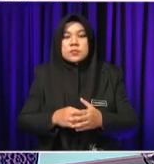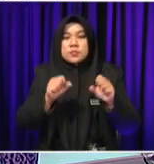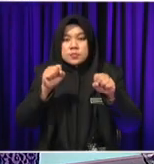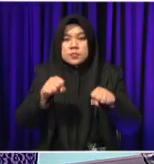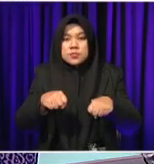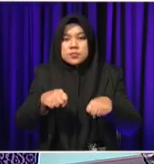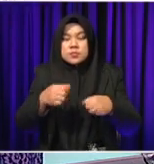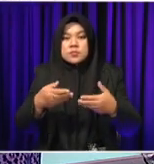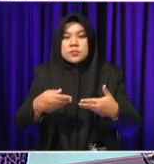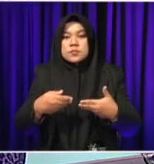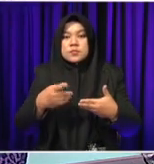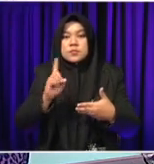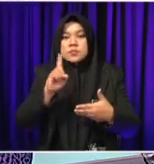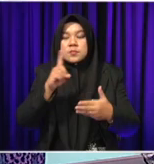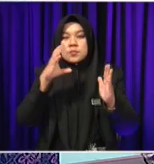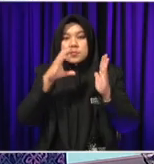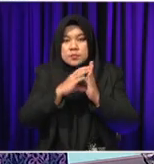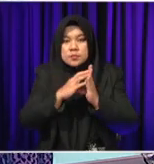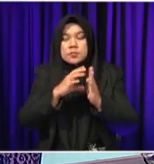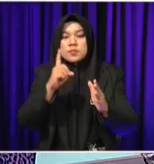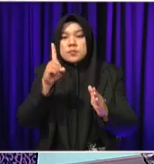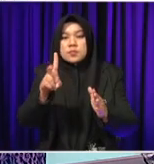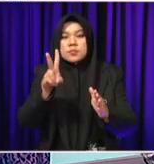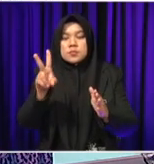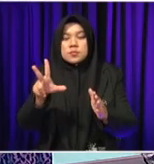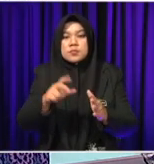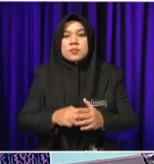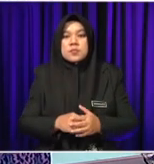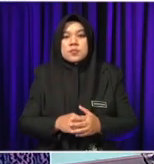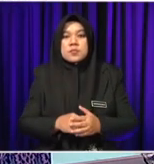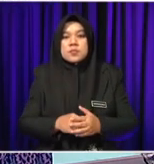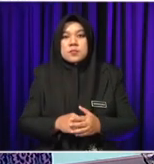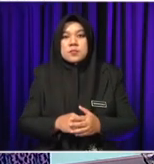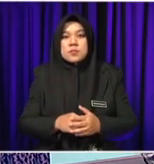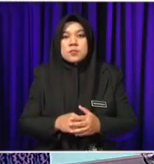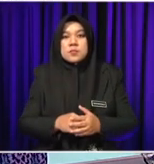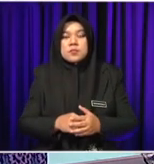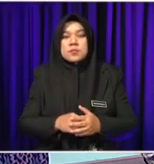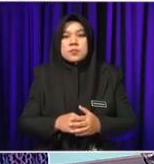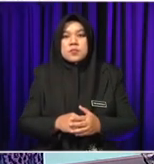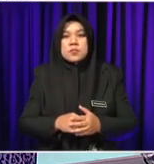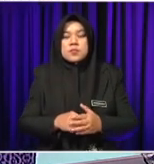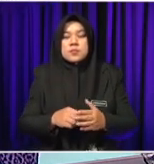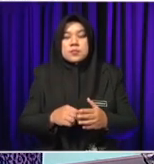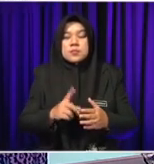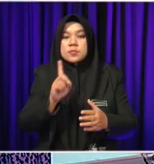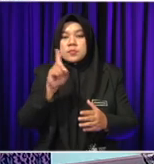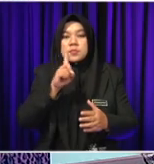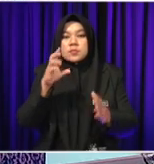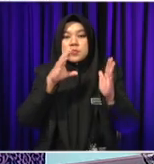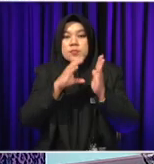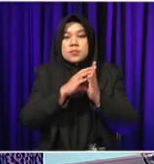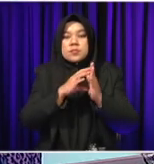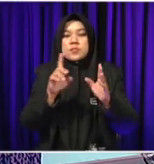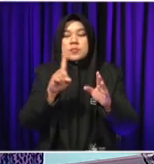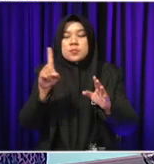manage to identify which stanza. Yes. Stanza 1, stanza 2. And that's a good sign. That's a good sign, people. So you know which stanza and they know which